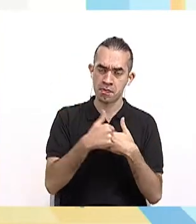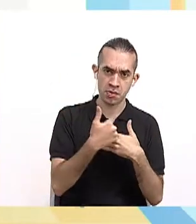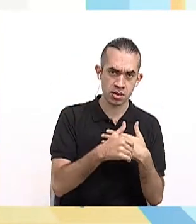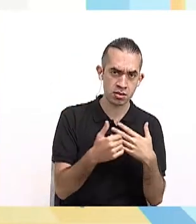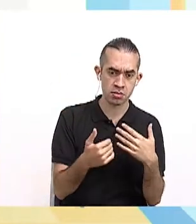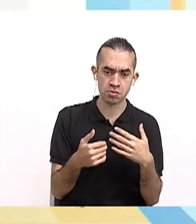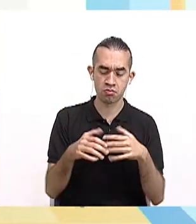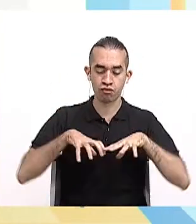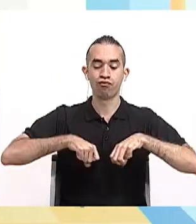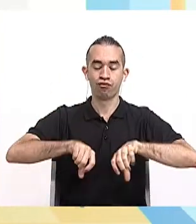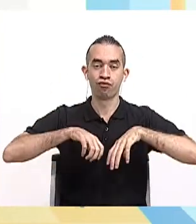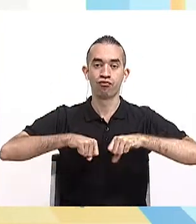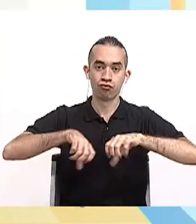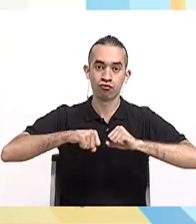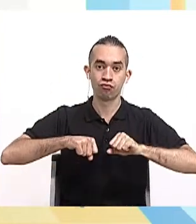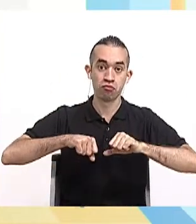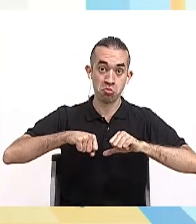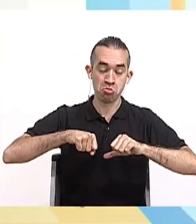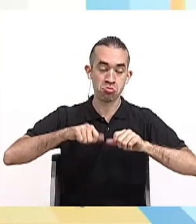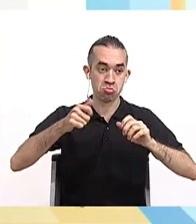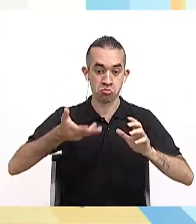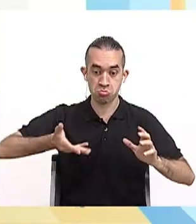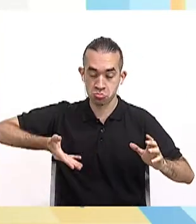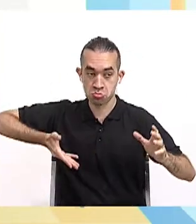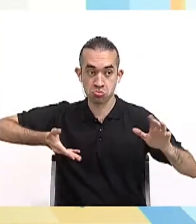bricks, and that is a success story, right?